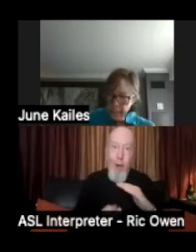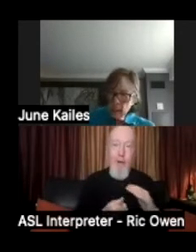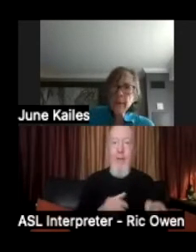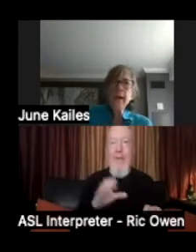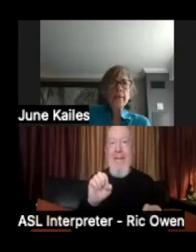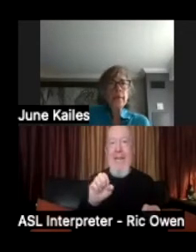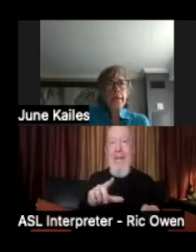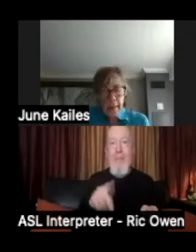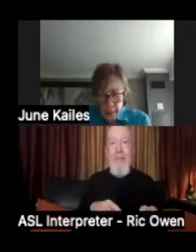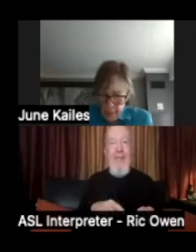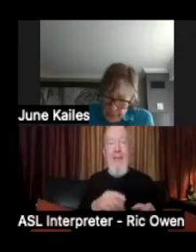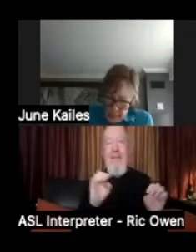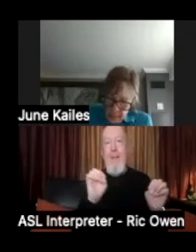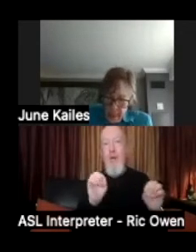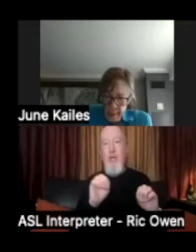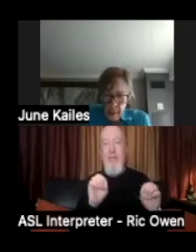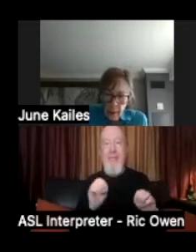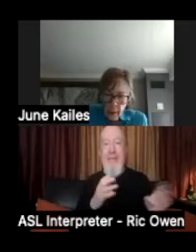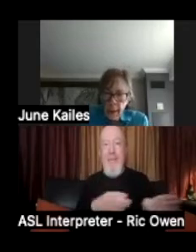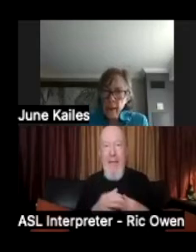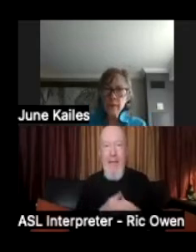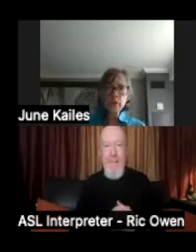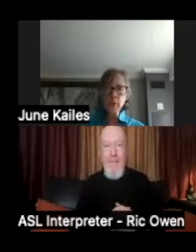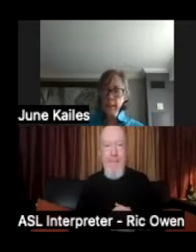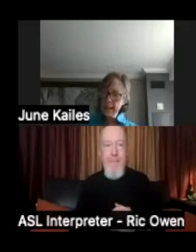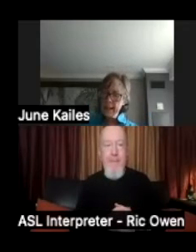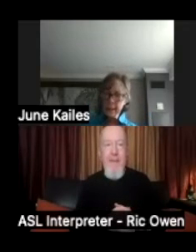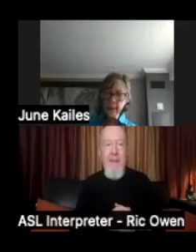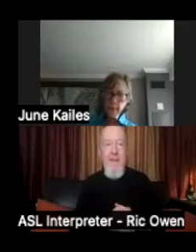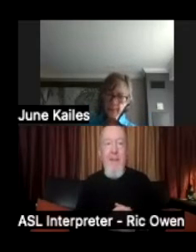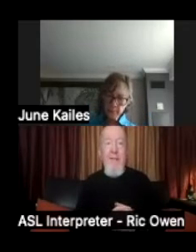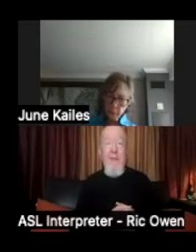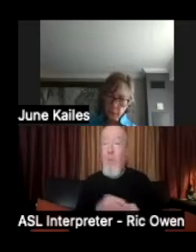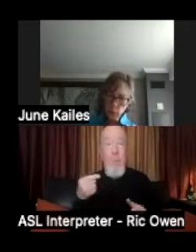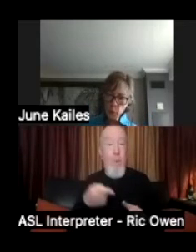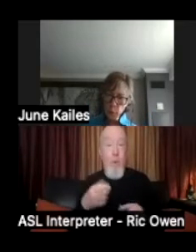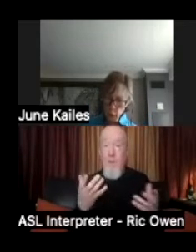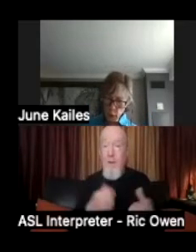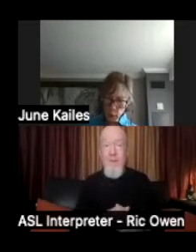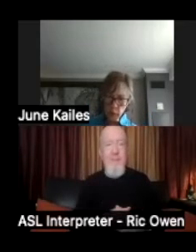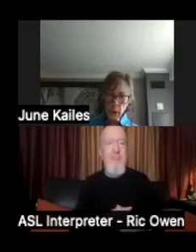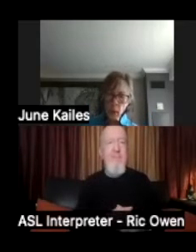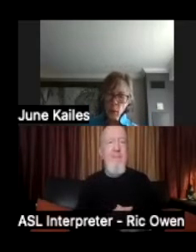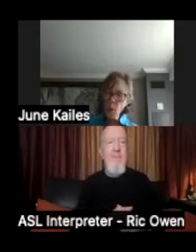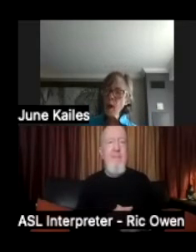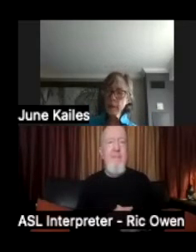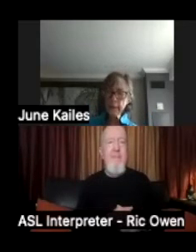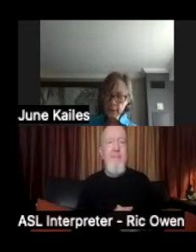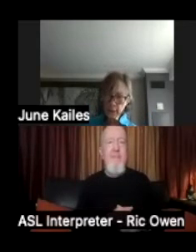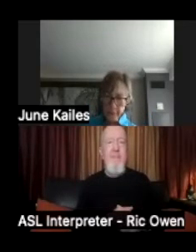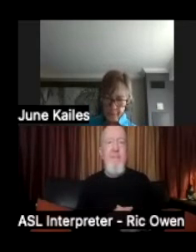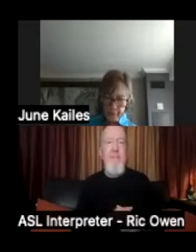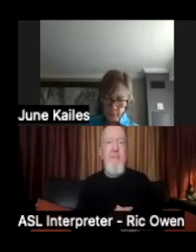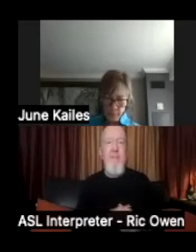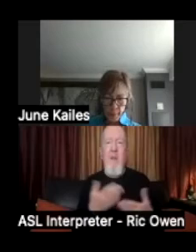So the other lesson here is that, it's really easy to produce long lists